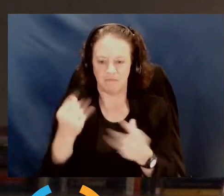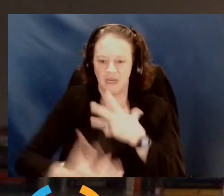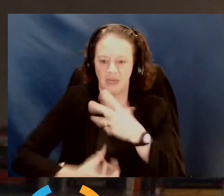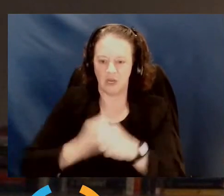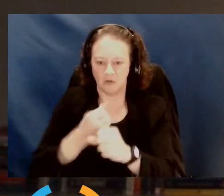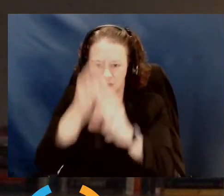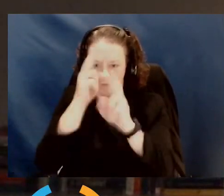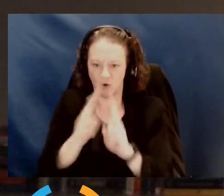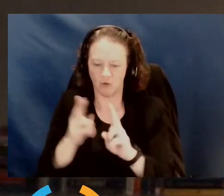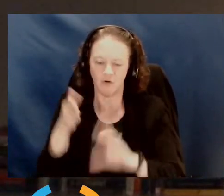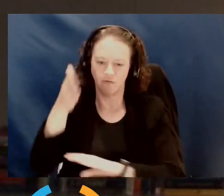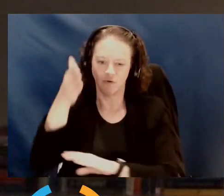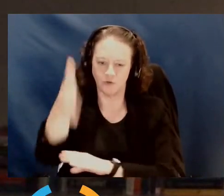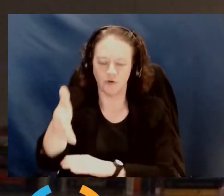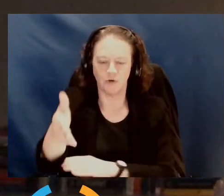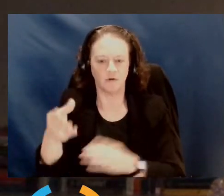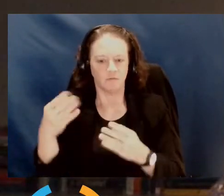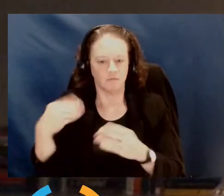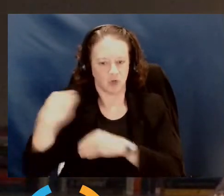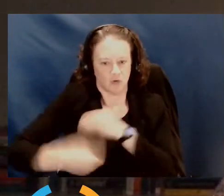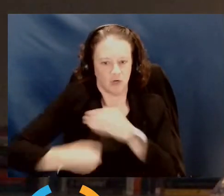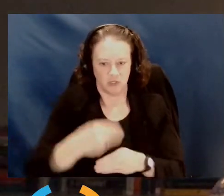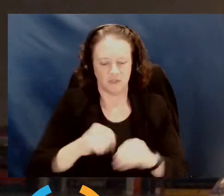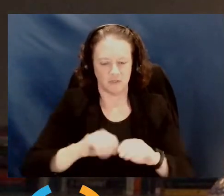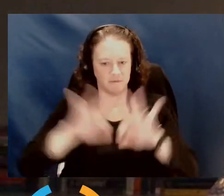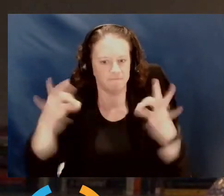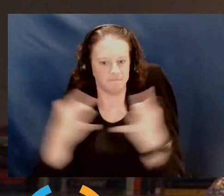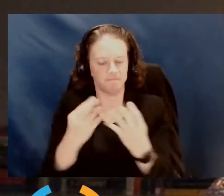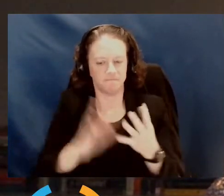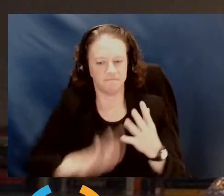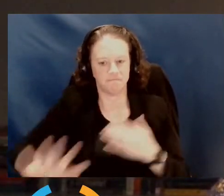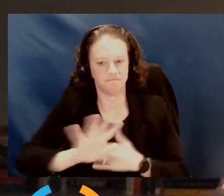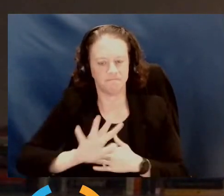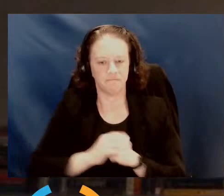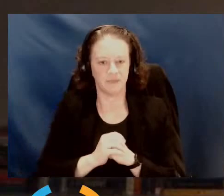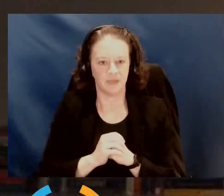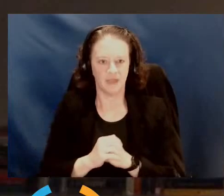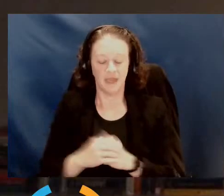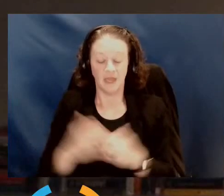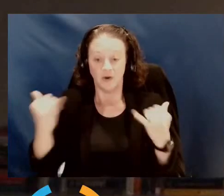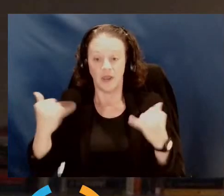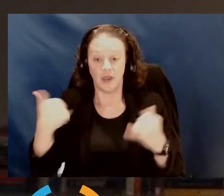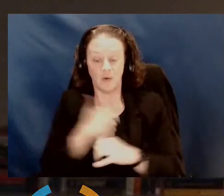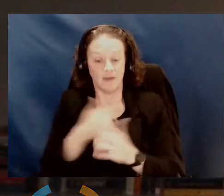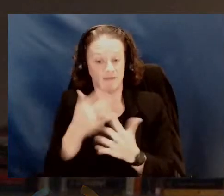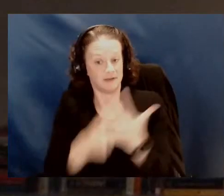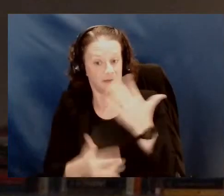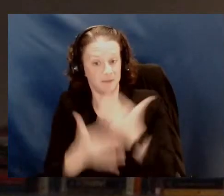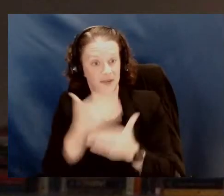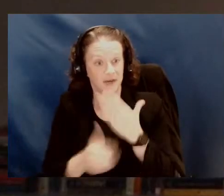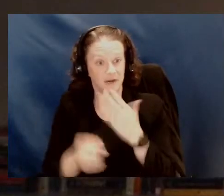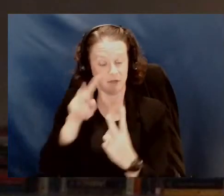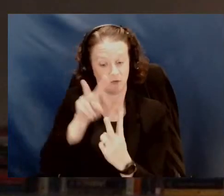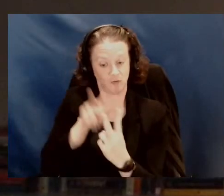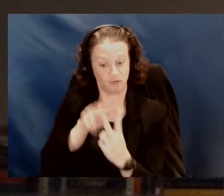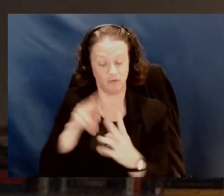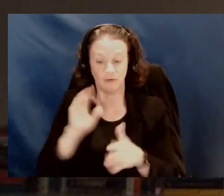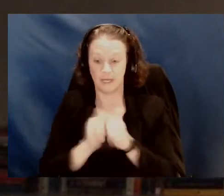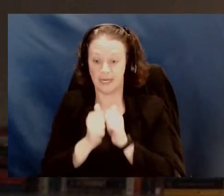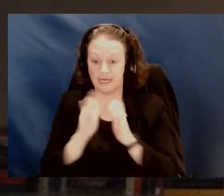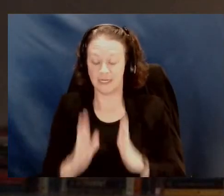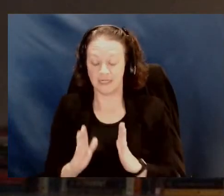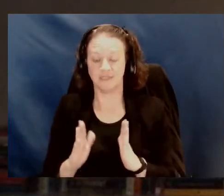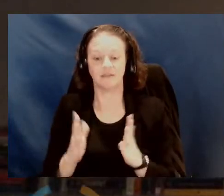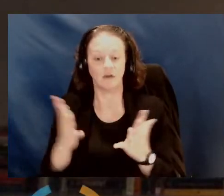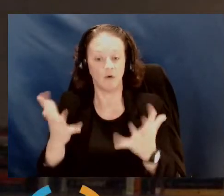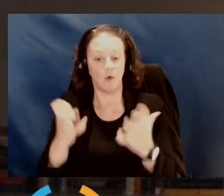Tonight, City Club is hosting a debate between two candidates running to become Oregon's next Secretary of State, Shemia